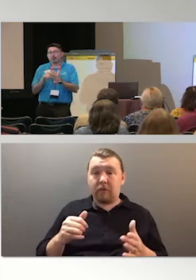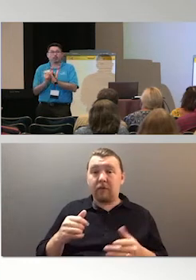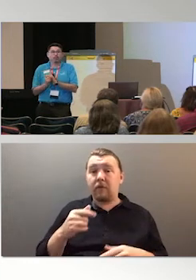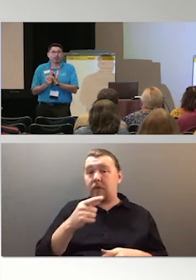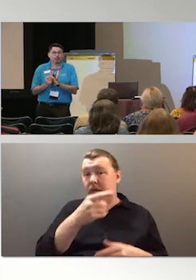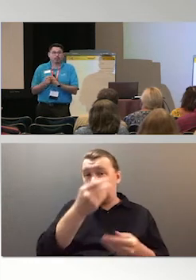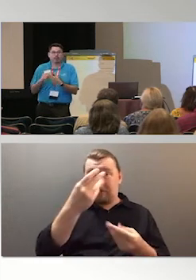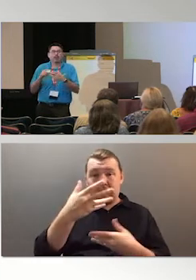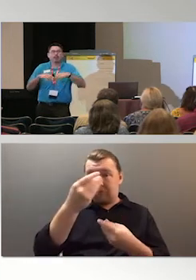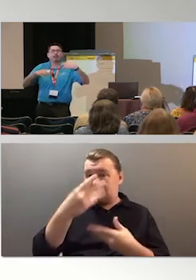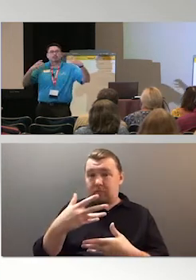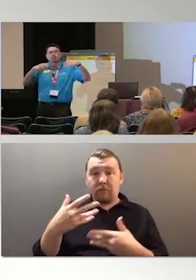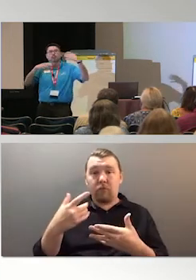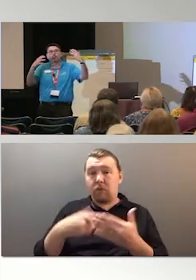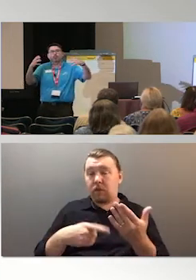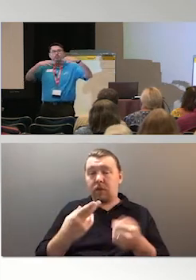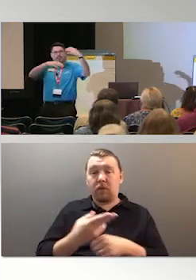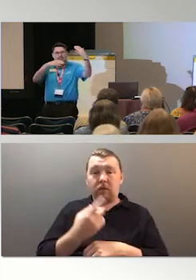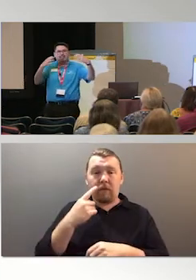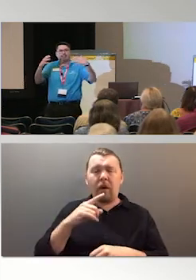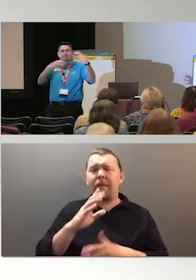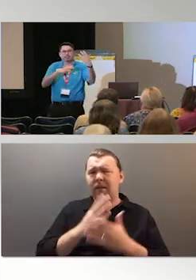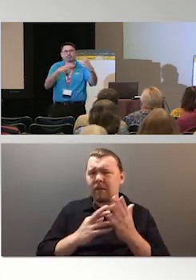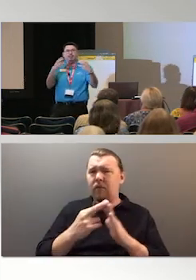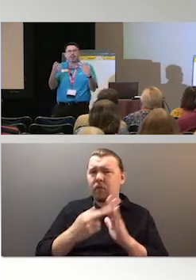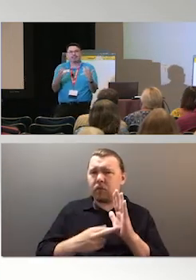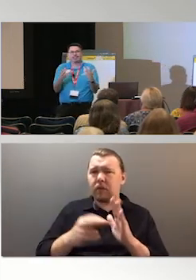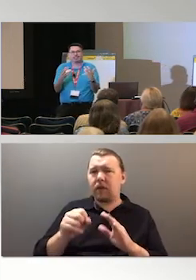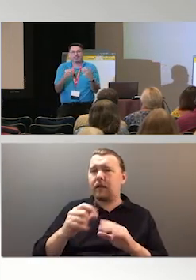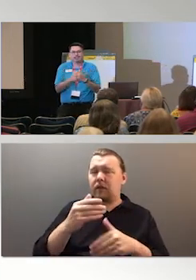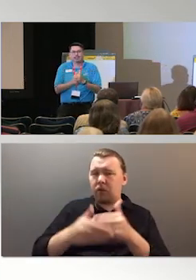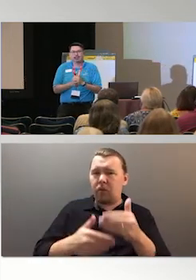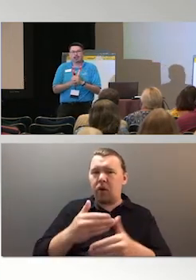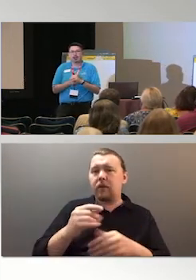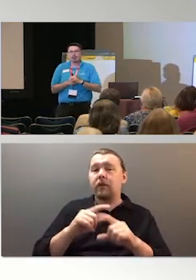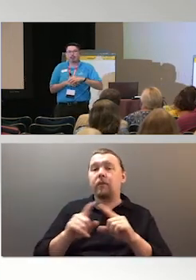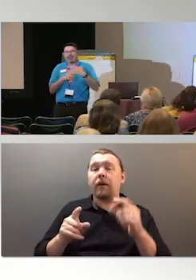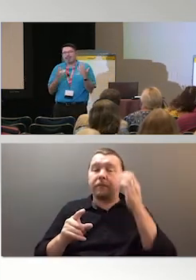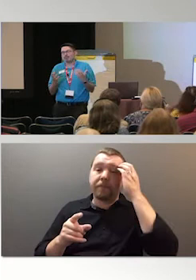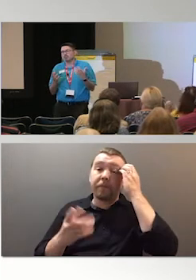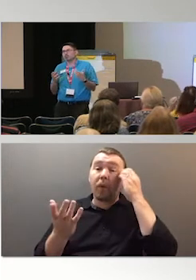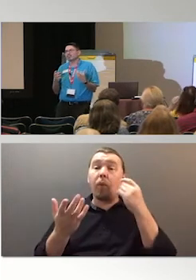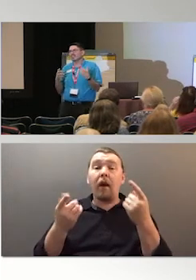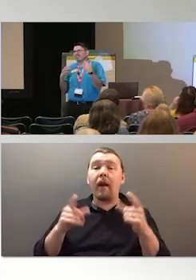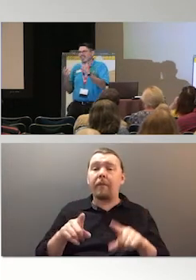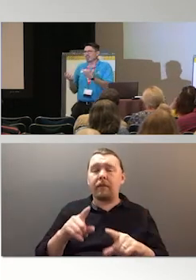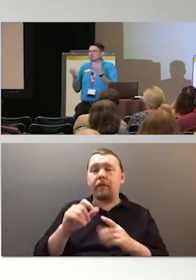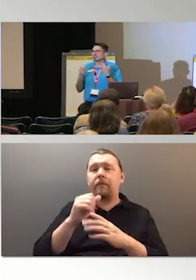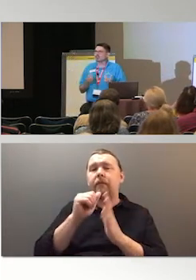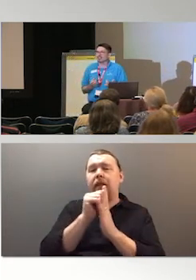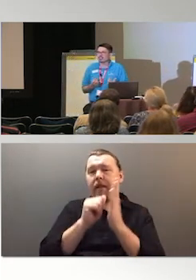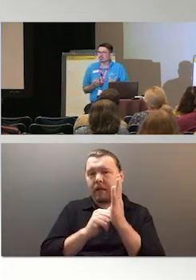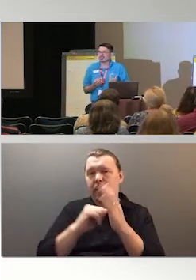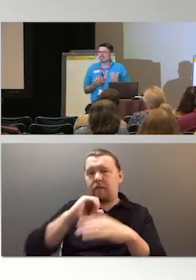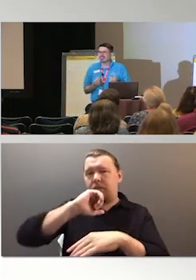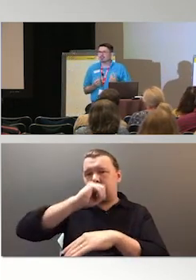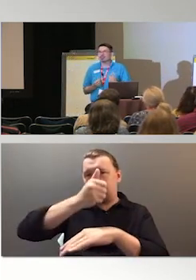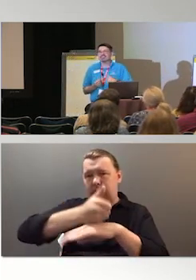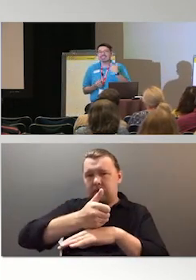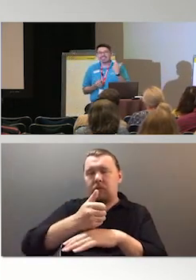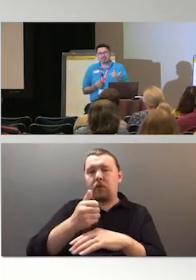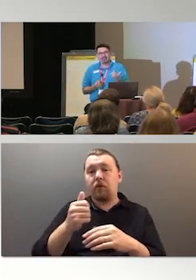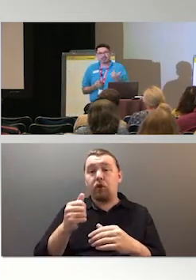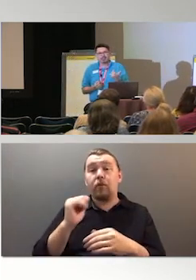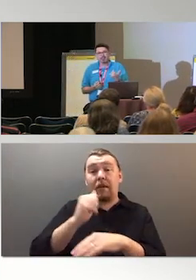where they want the money to go. I mean, there's some rules and things they have to process. But what happens is when an account is created, you set it up